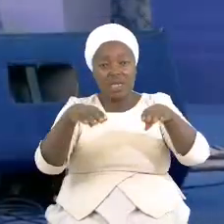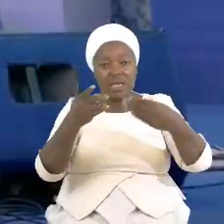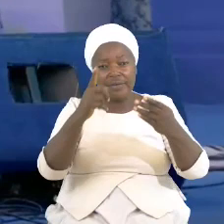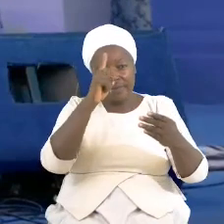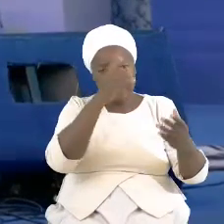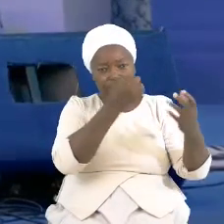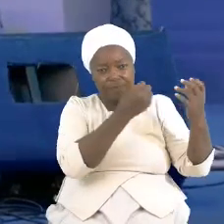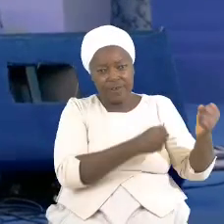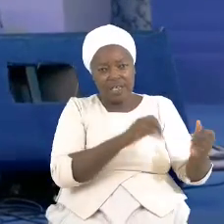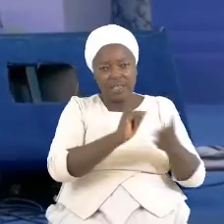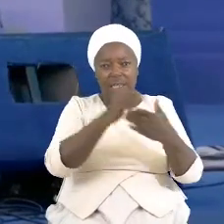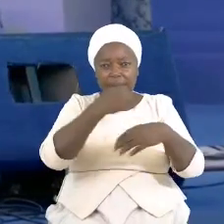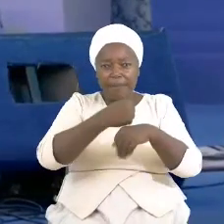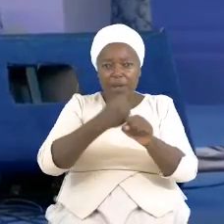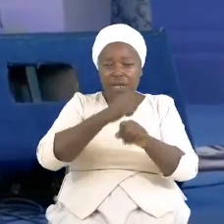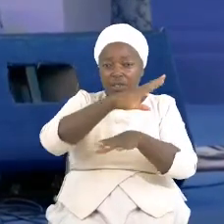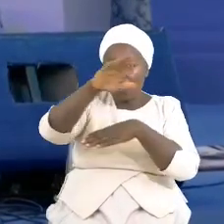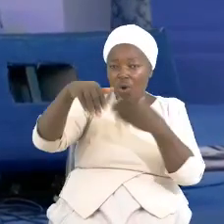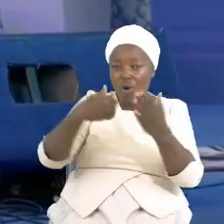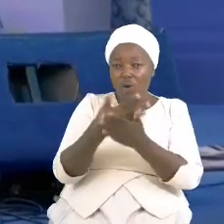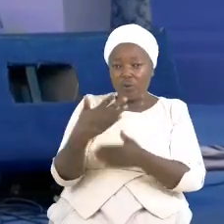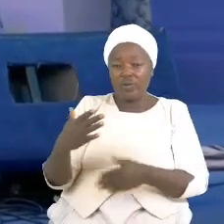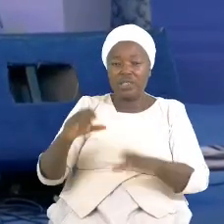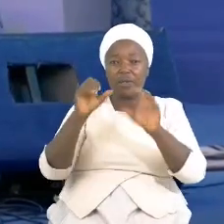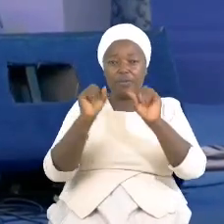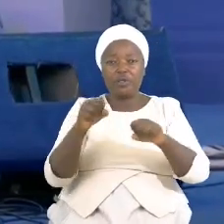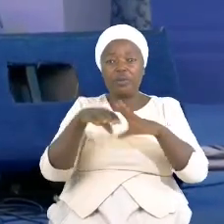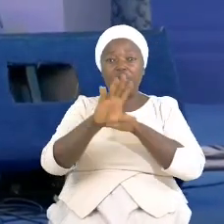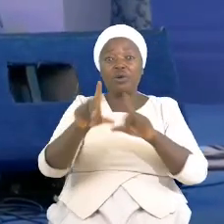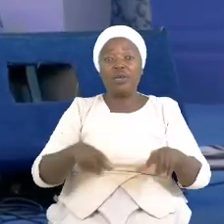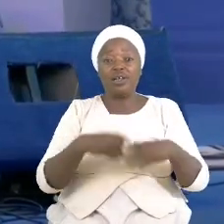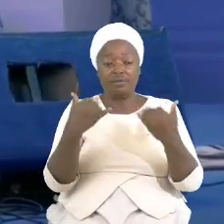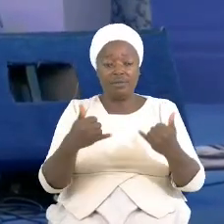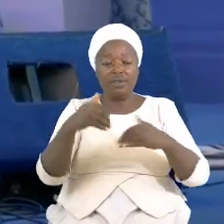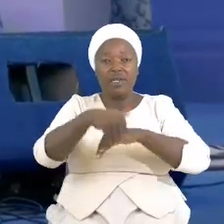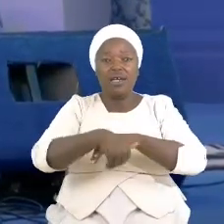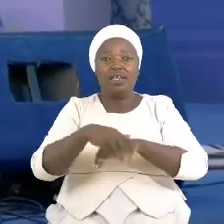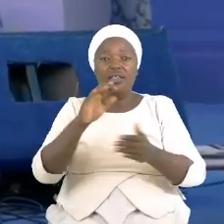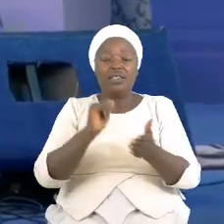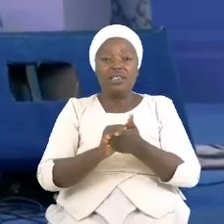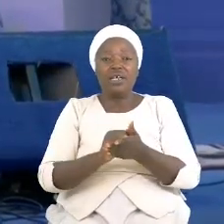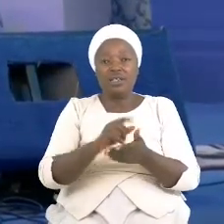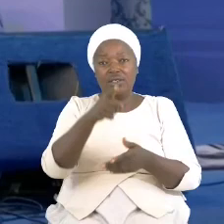things possible in your life. Tonight, that God-given faith will work in your